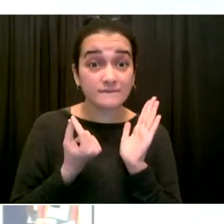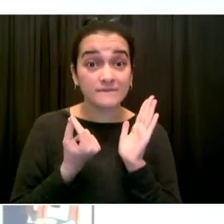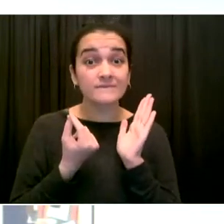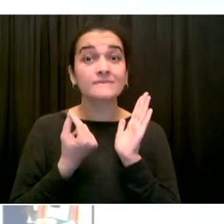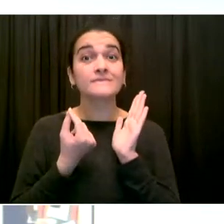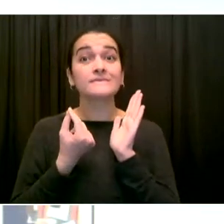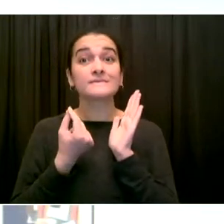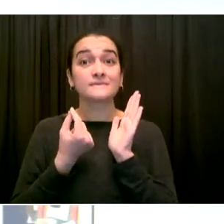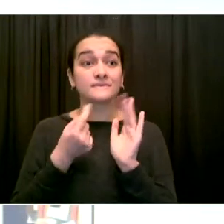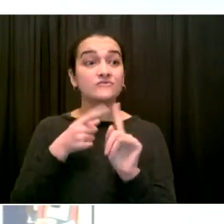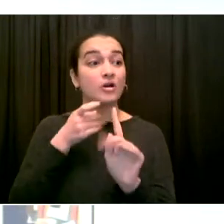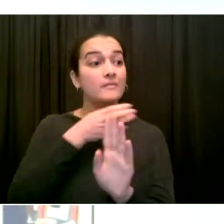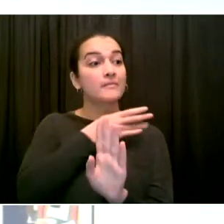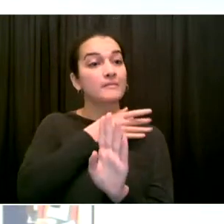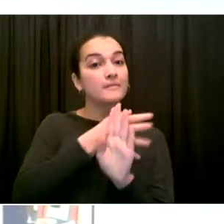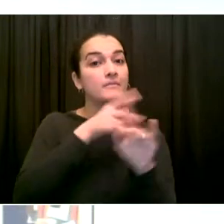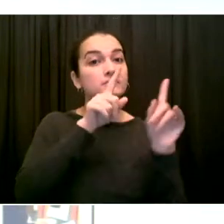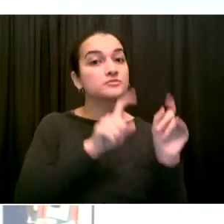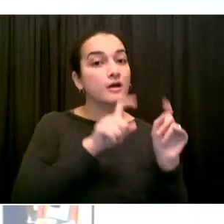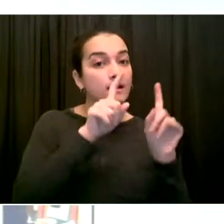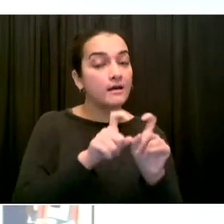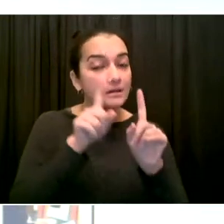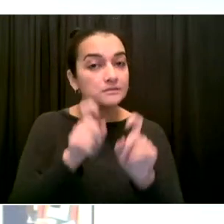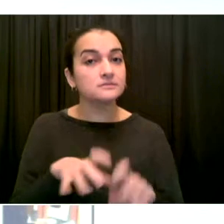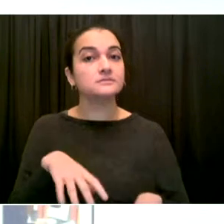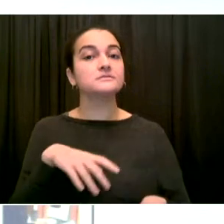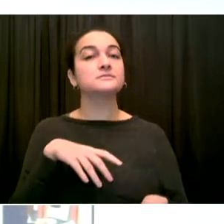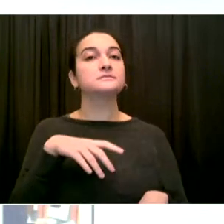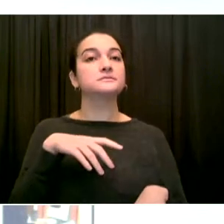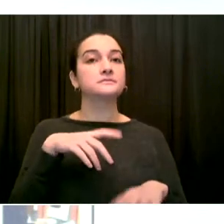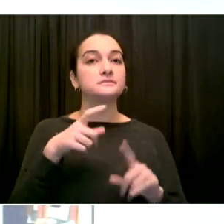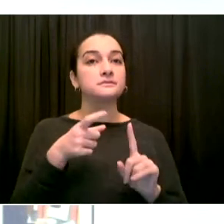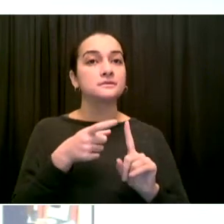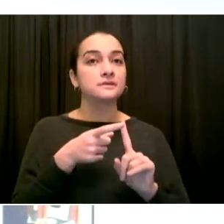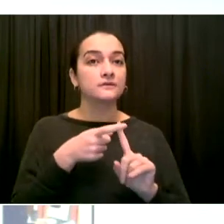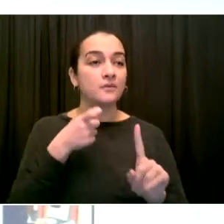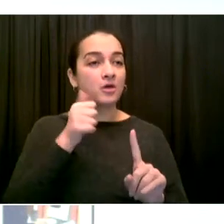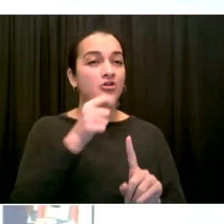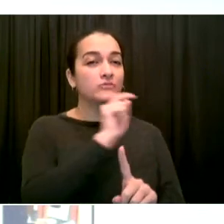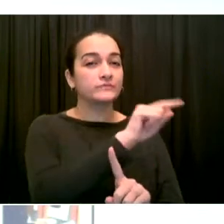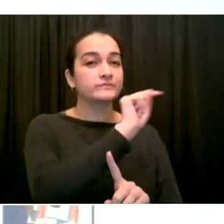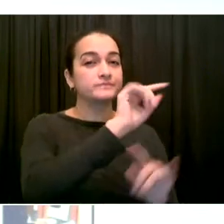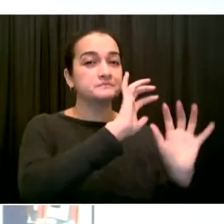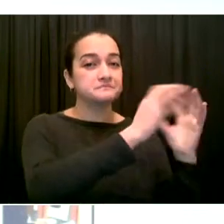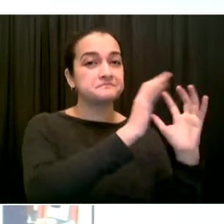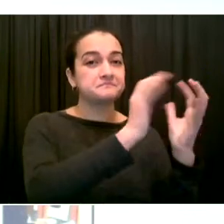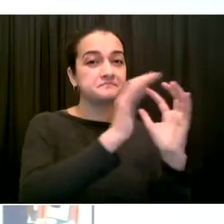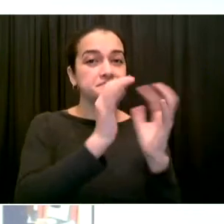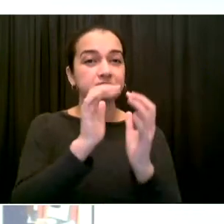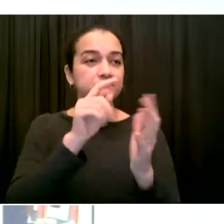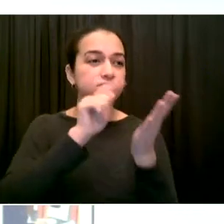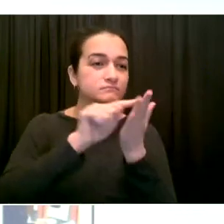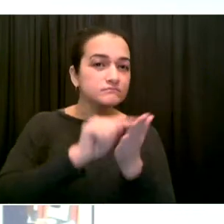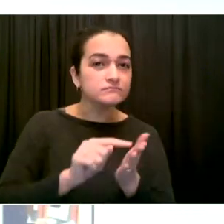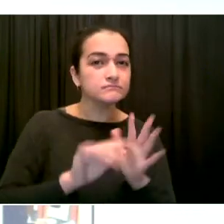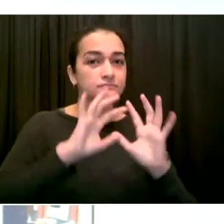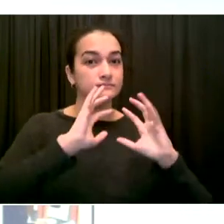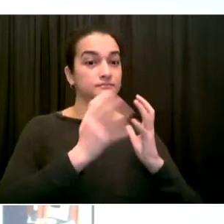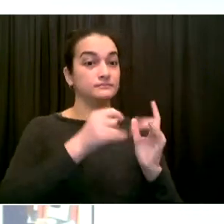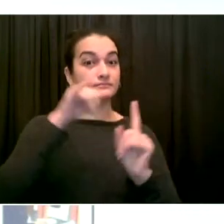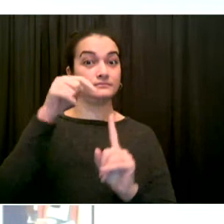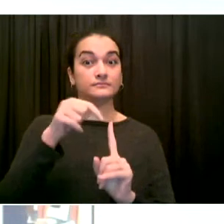FDA and the CDC reviewed, which showed both an increase in protection, upwards